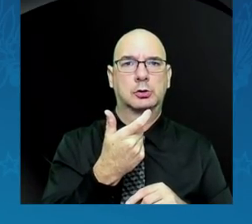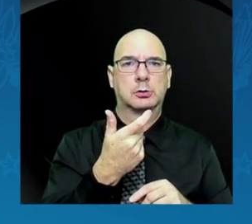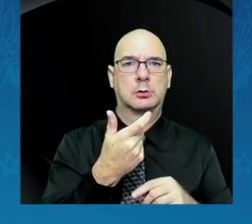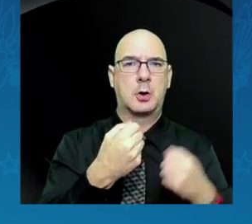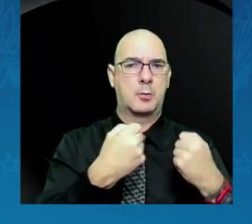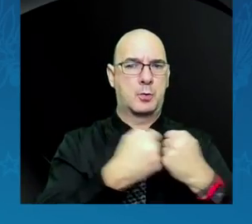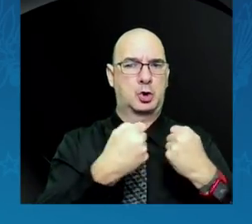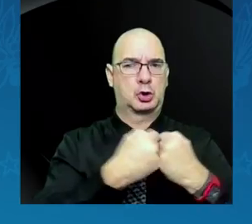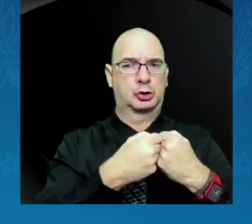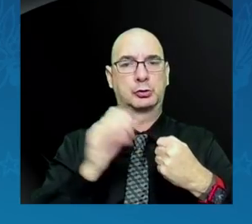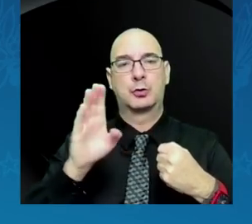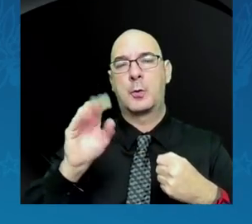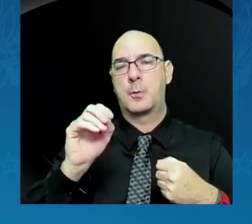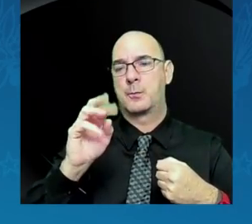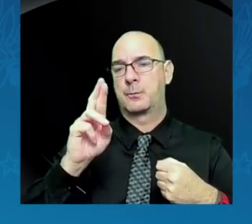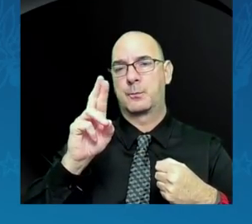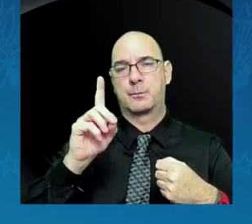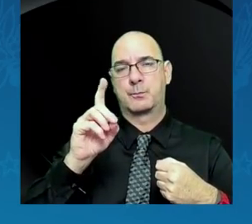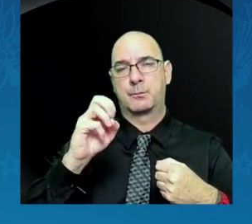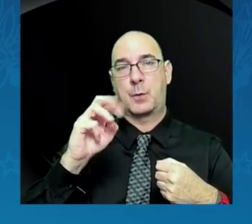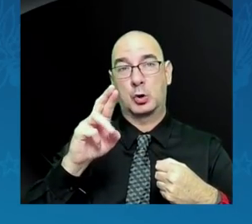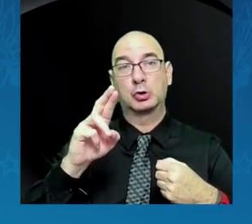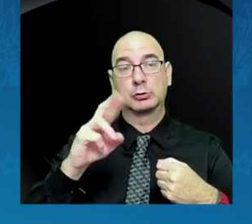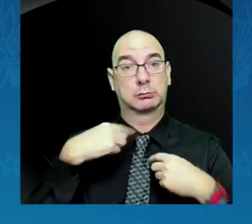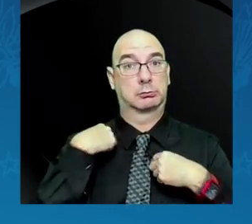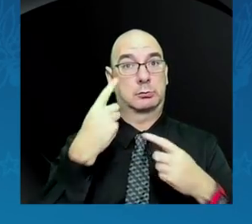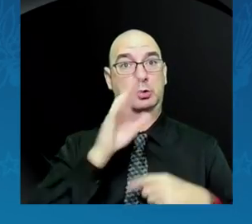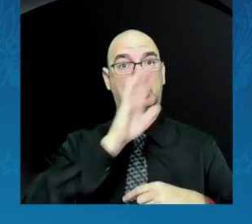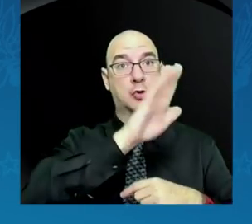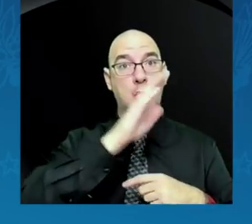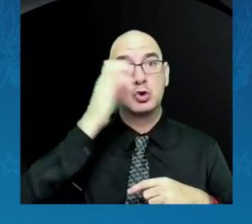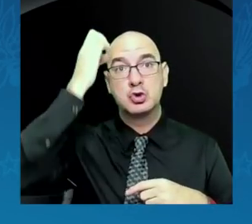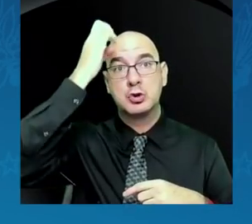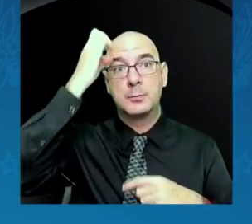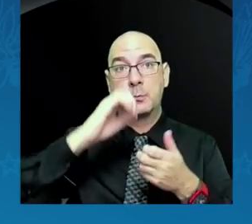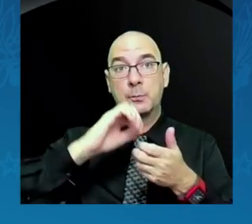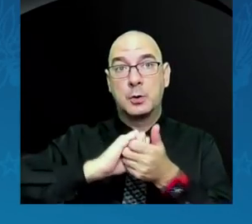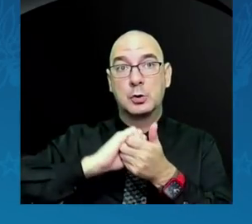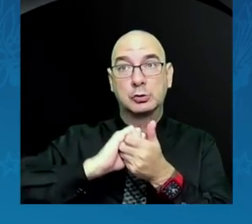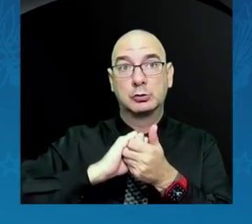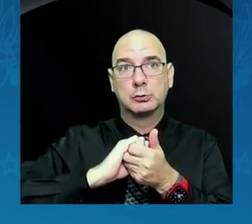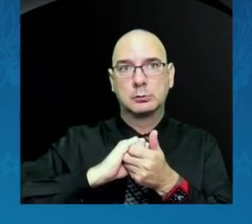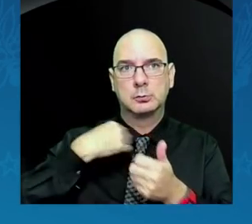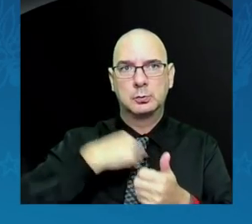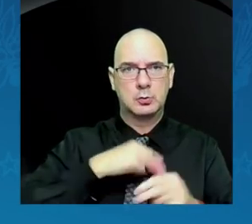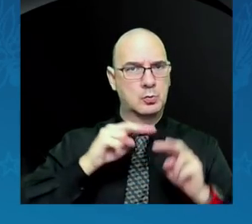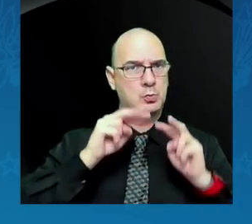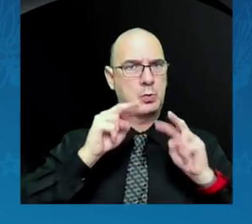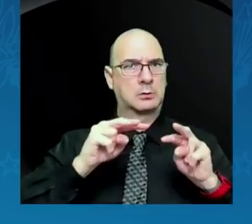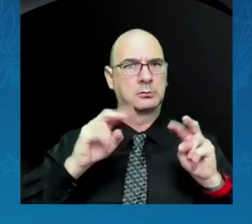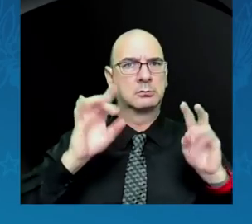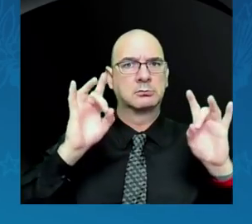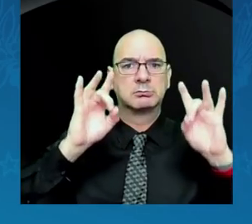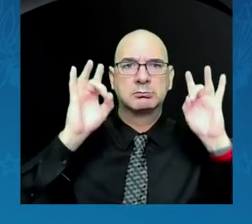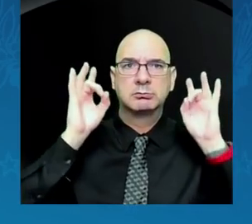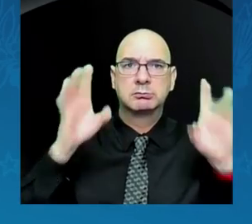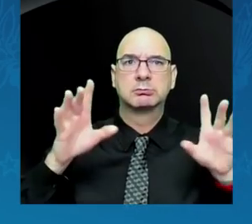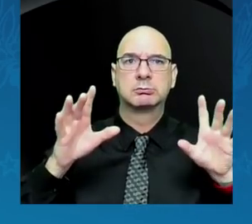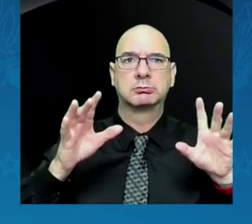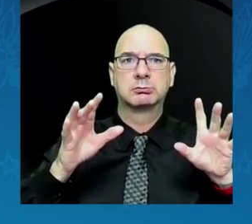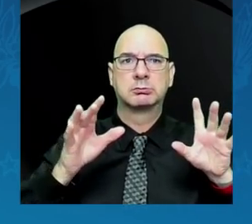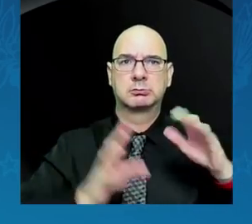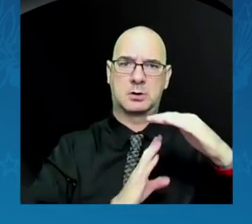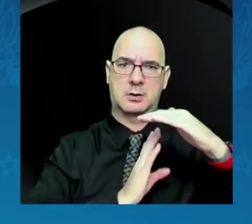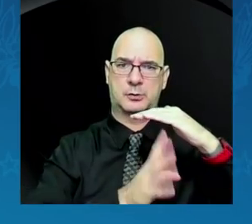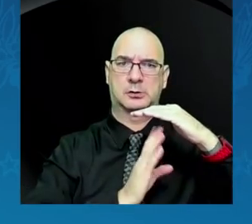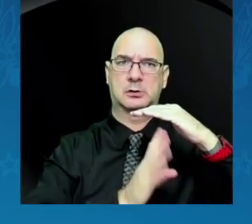with your European partners that we are watching a crisis where immigration is weaponized? And I would